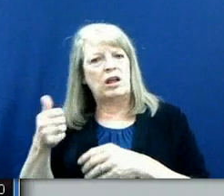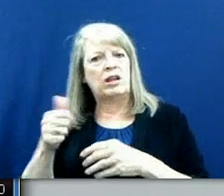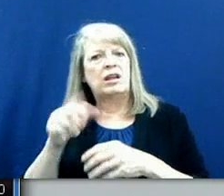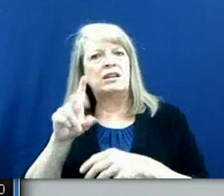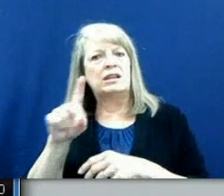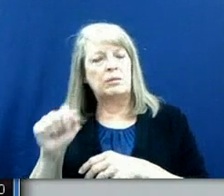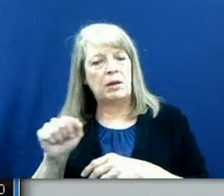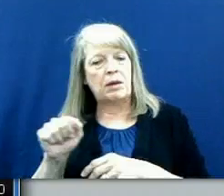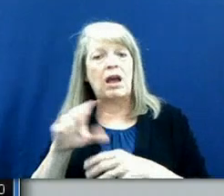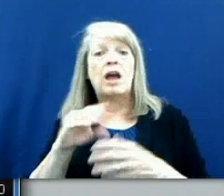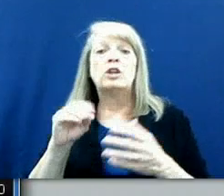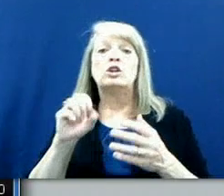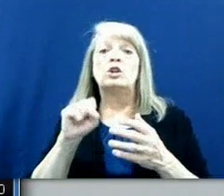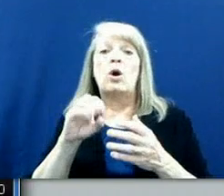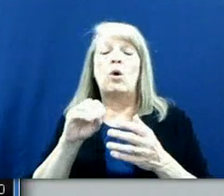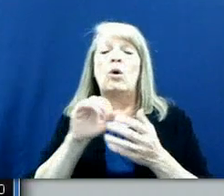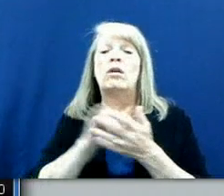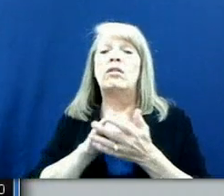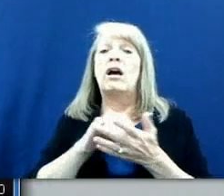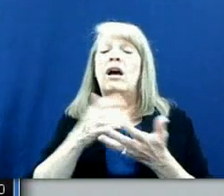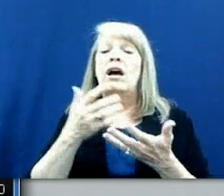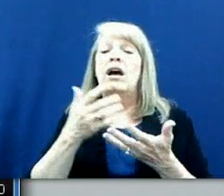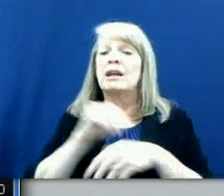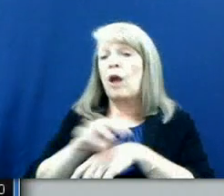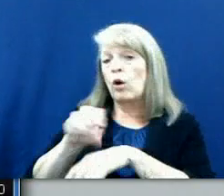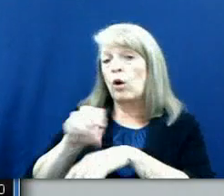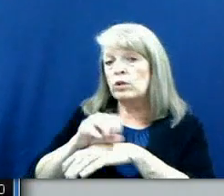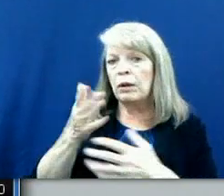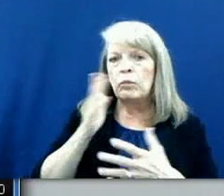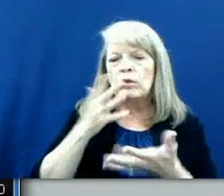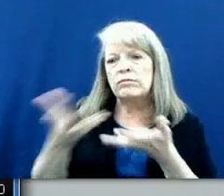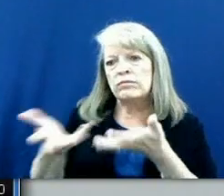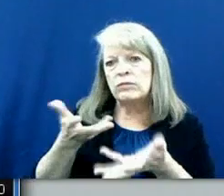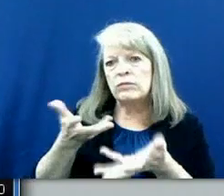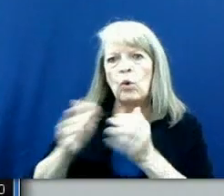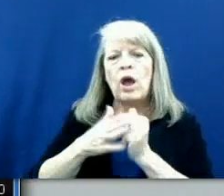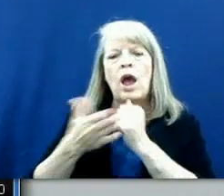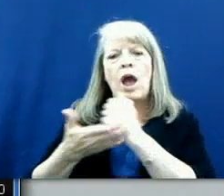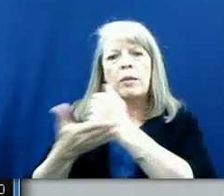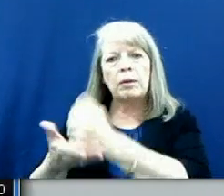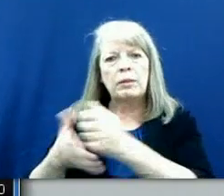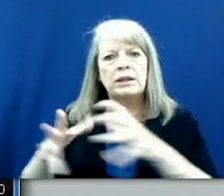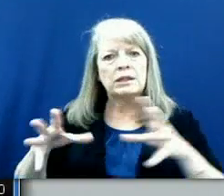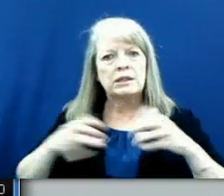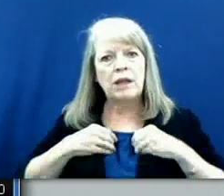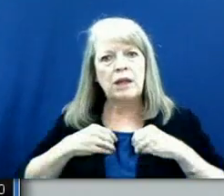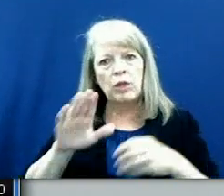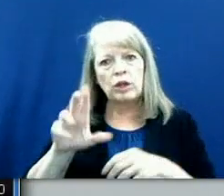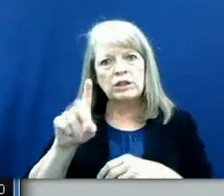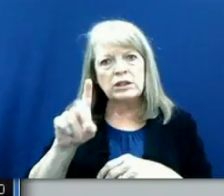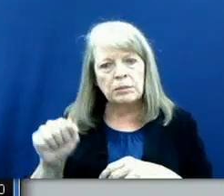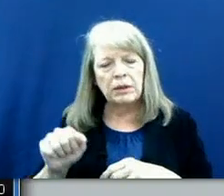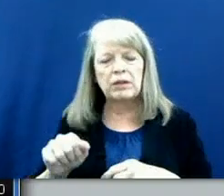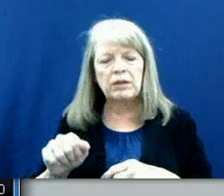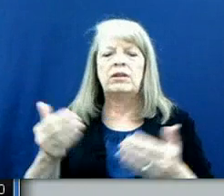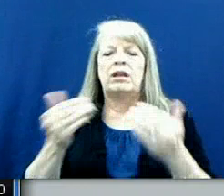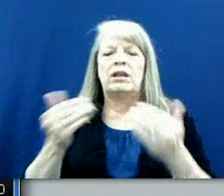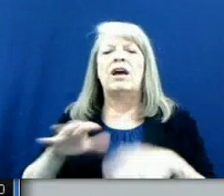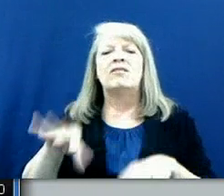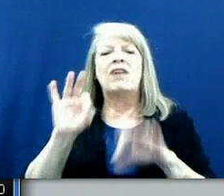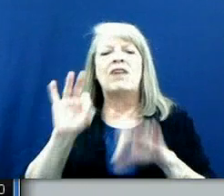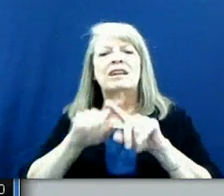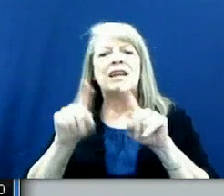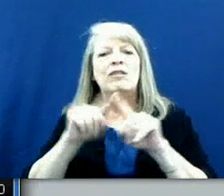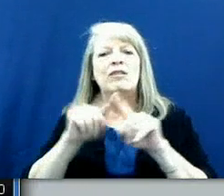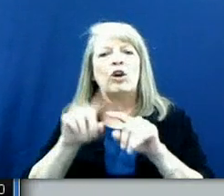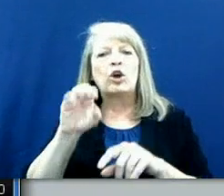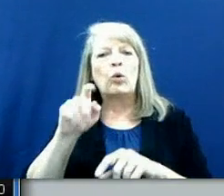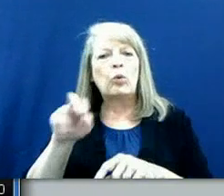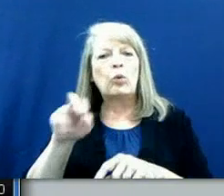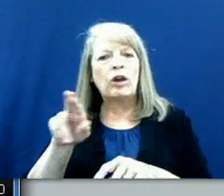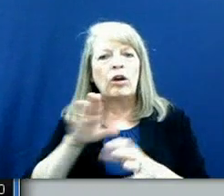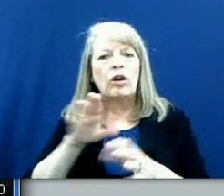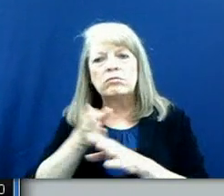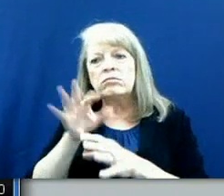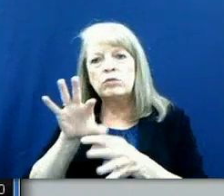might include accepting the disability, discovering career options, and learning about